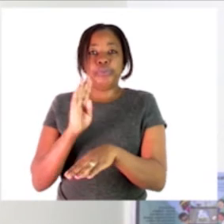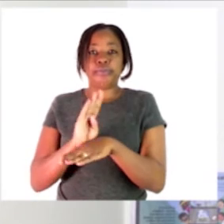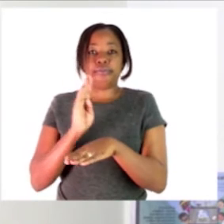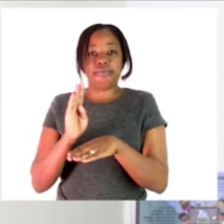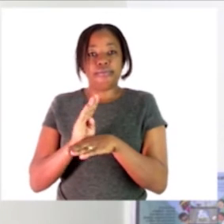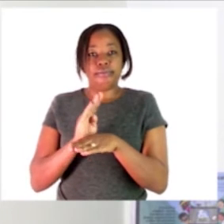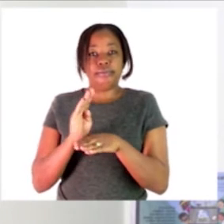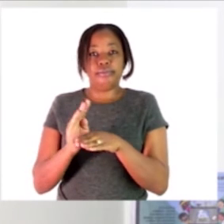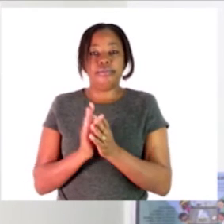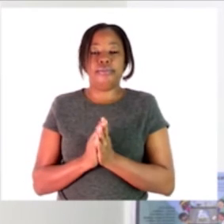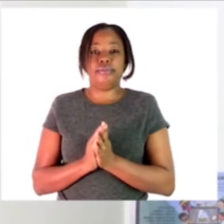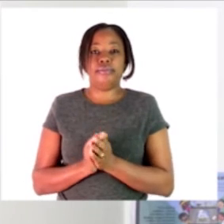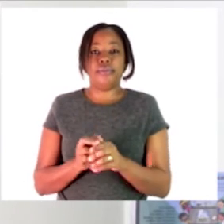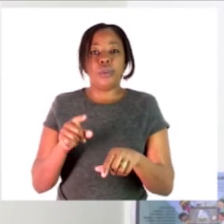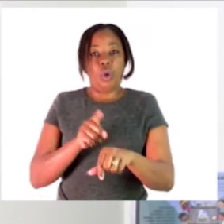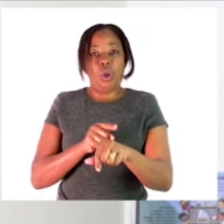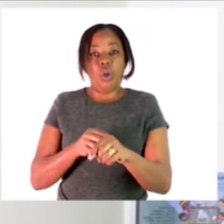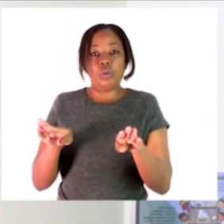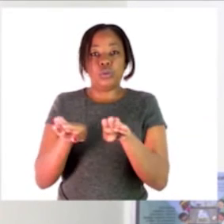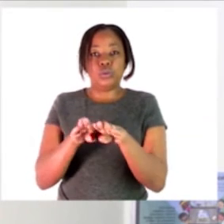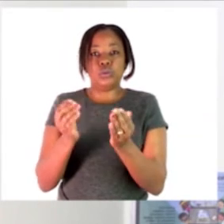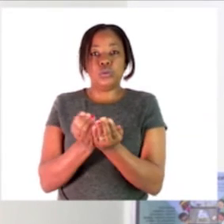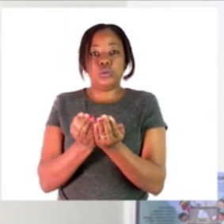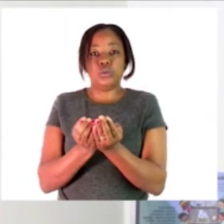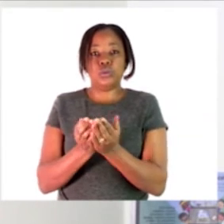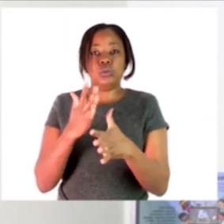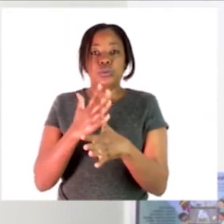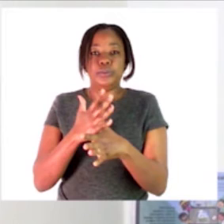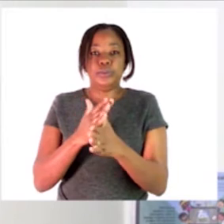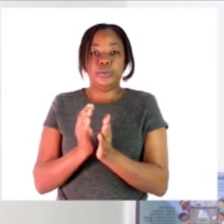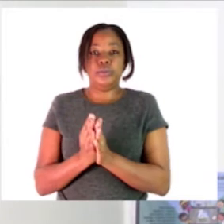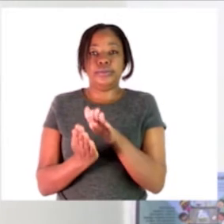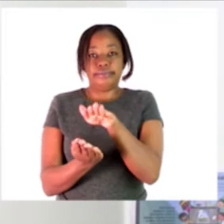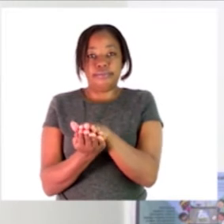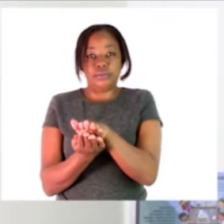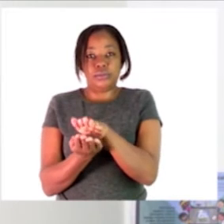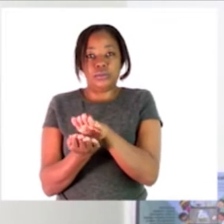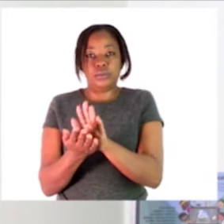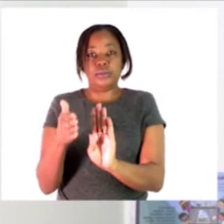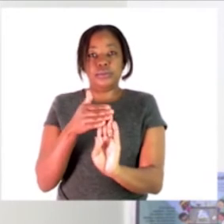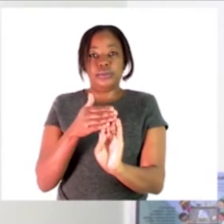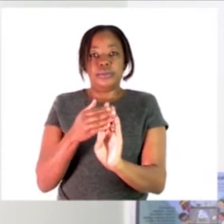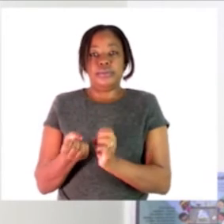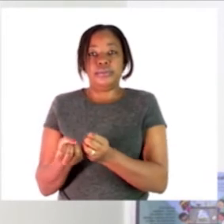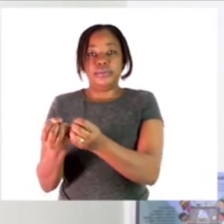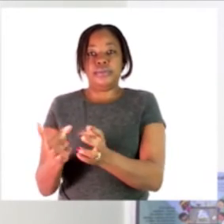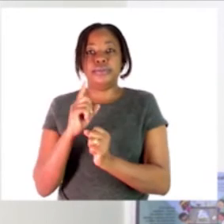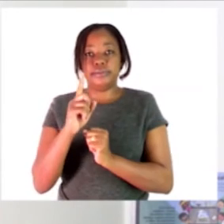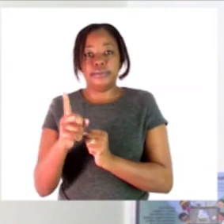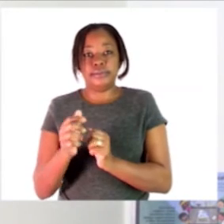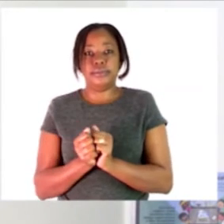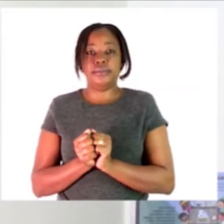forget to do what? To do your schoolwork. After you are done with every book, you must do what? Turn it back to your teacher for marking so that you can